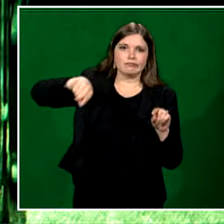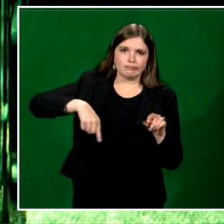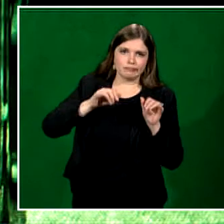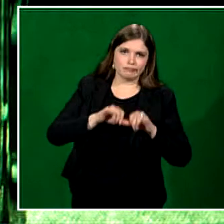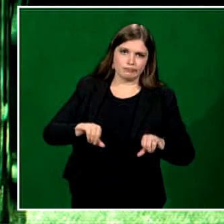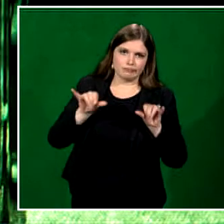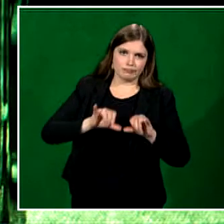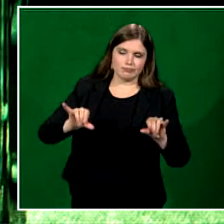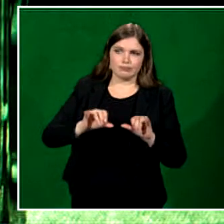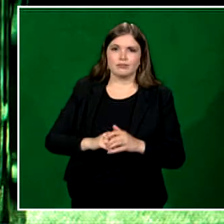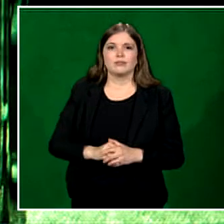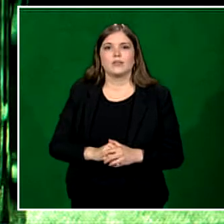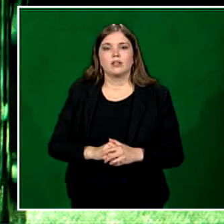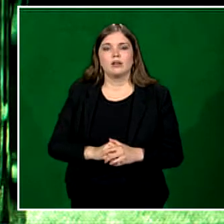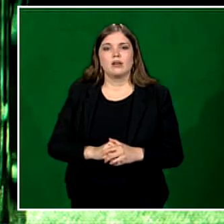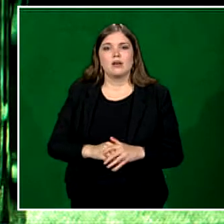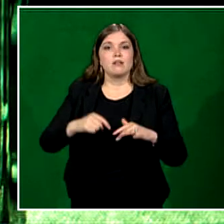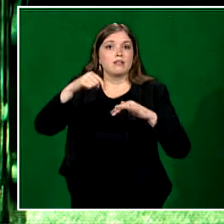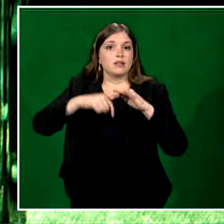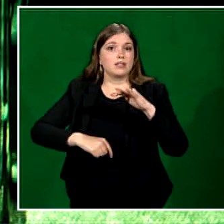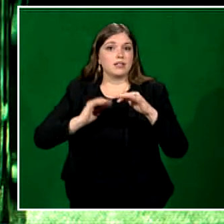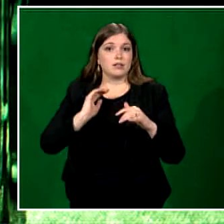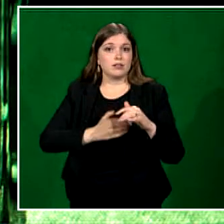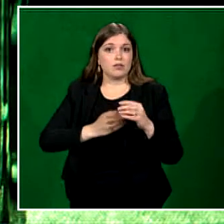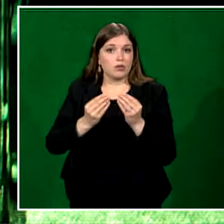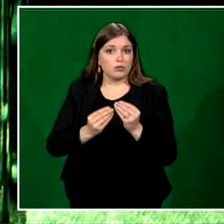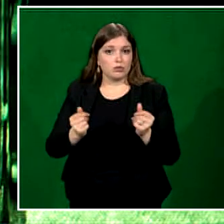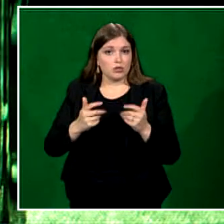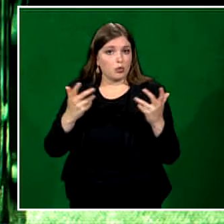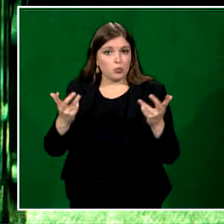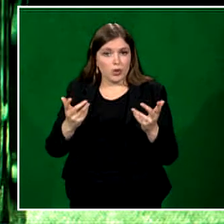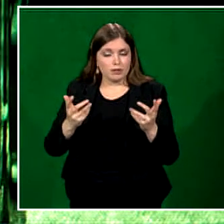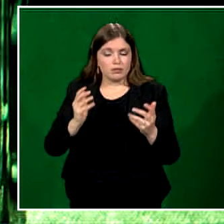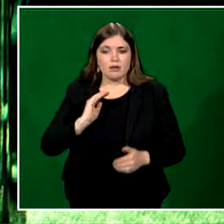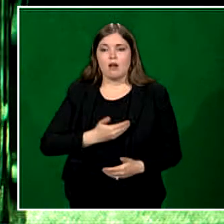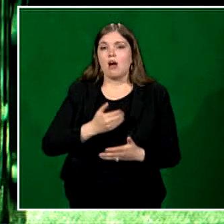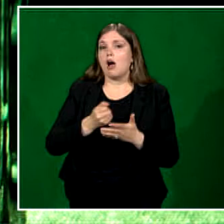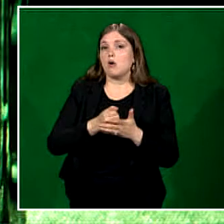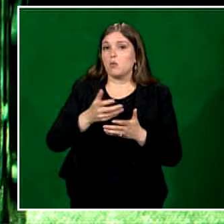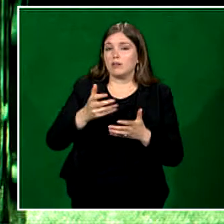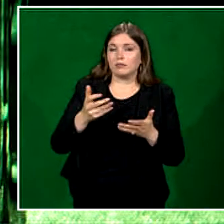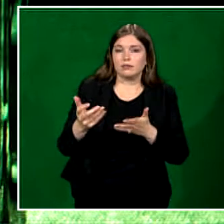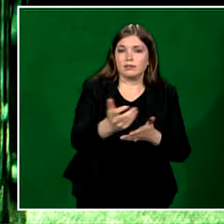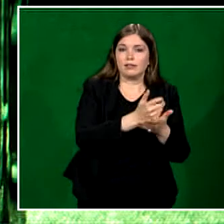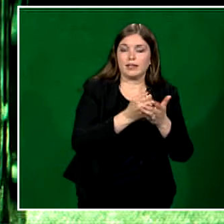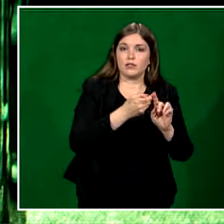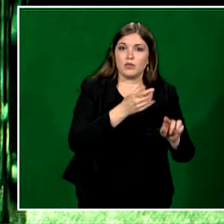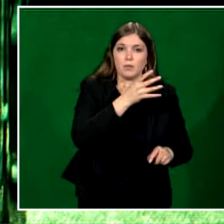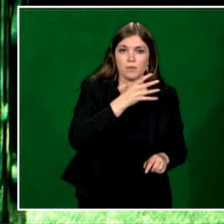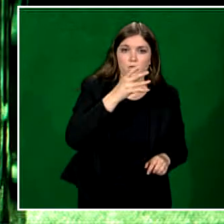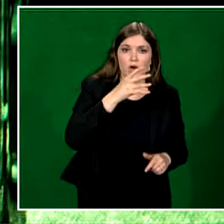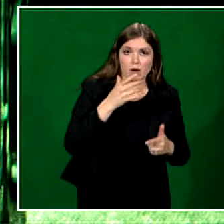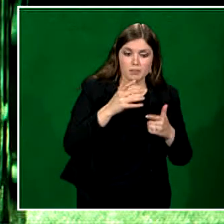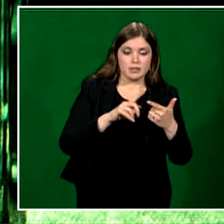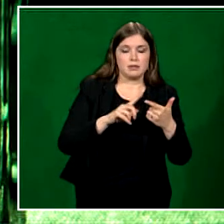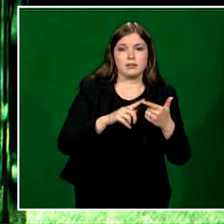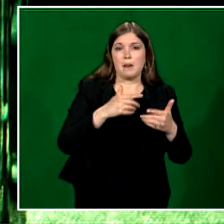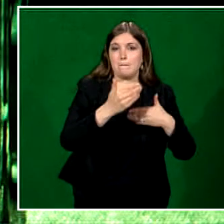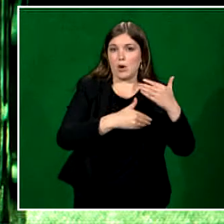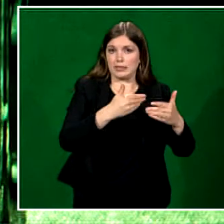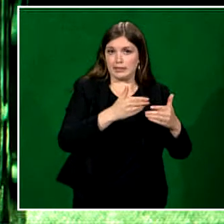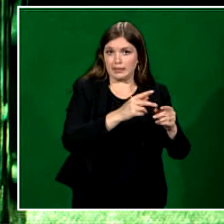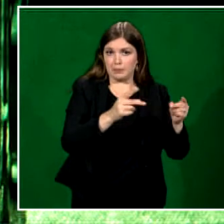Now the details of our solution. Our waste will be gathered from the farms, the processing units, and the